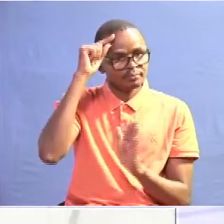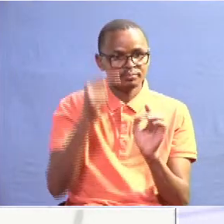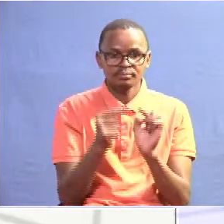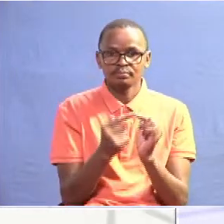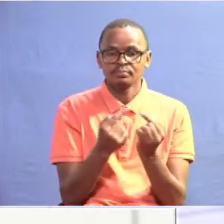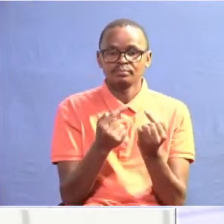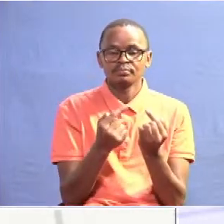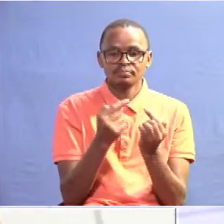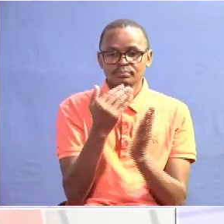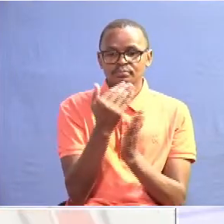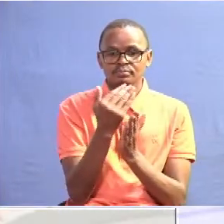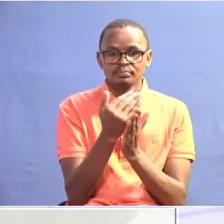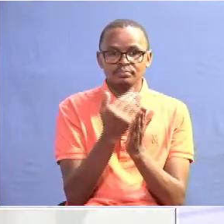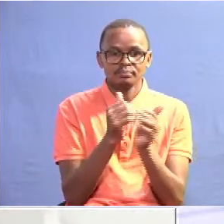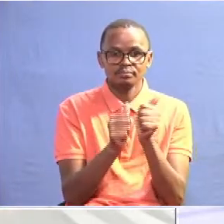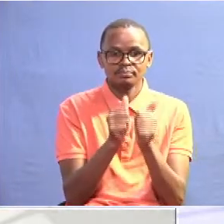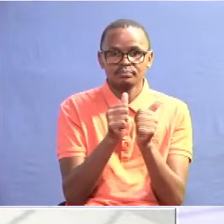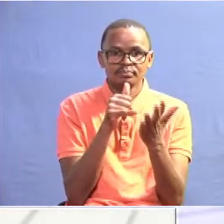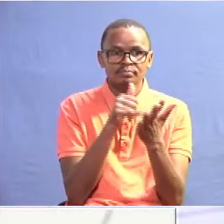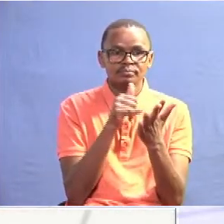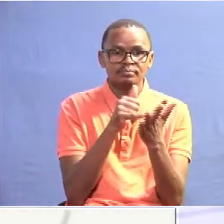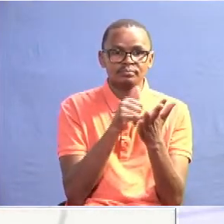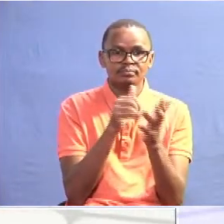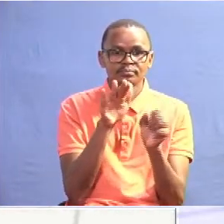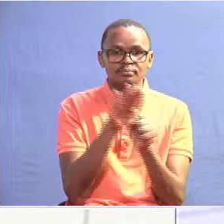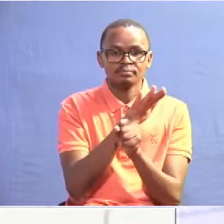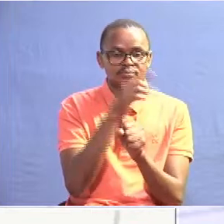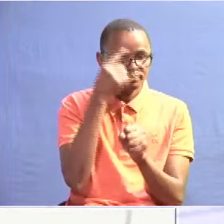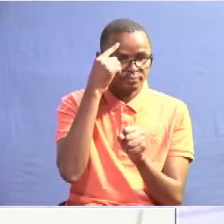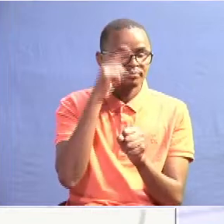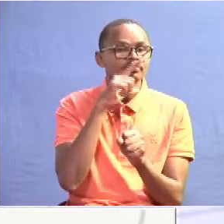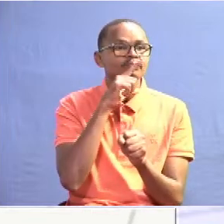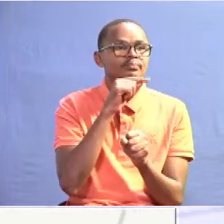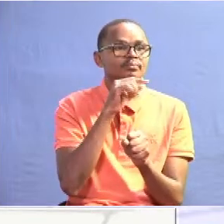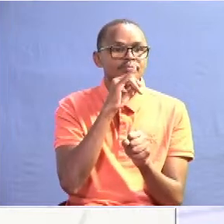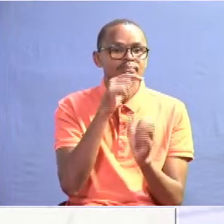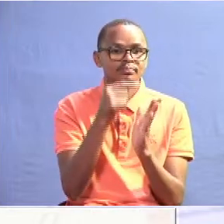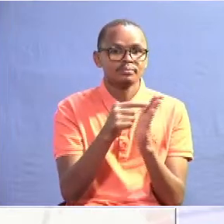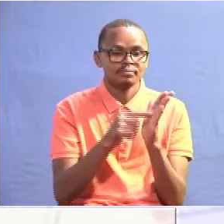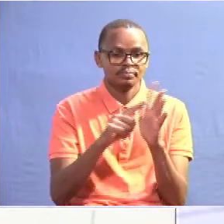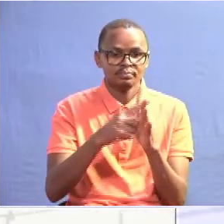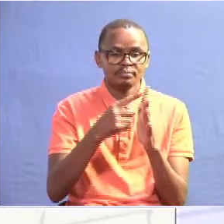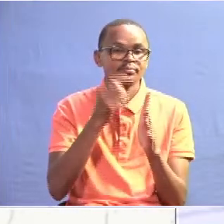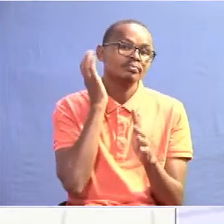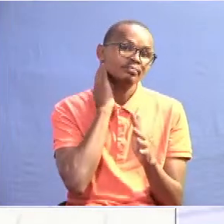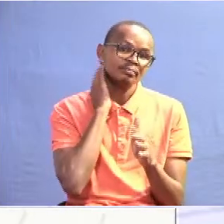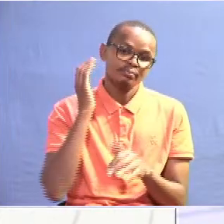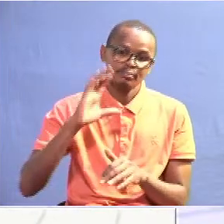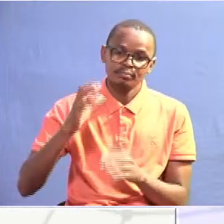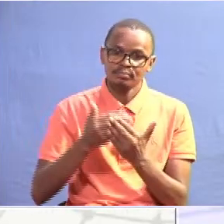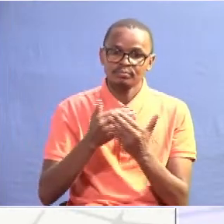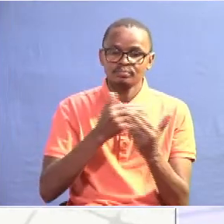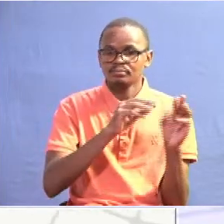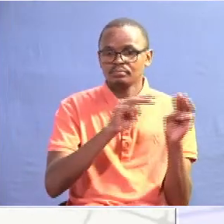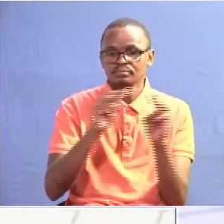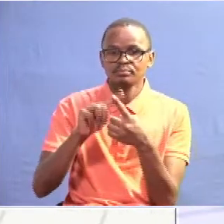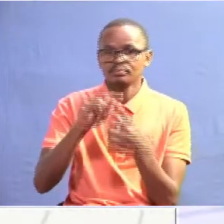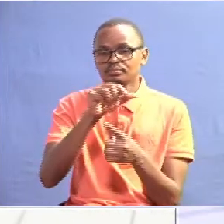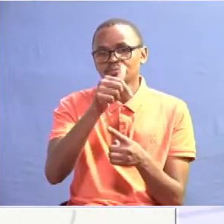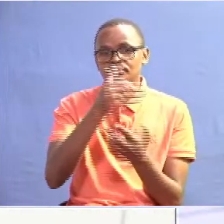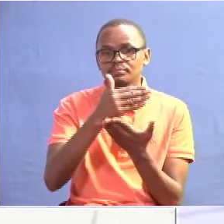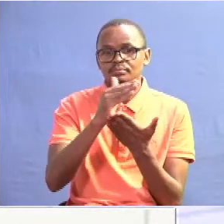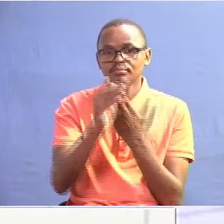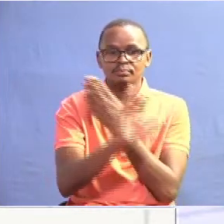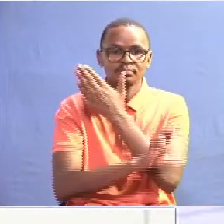violence. The program, which will include special forums for men, is set to begin in Murang'a County before moving to other parts